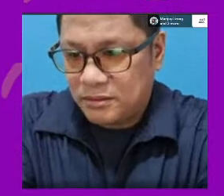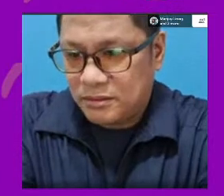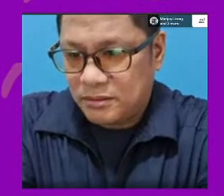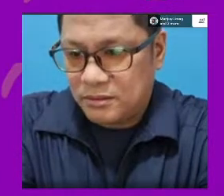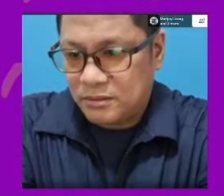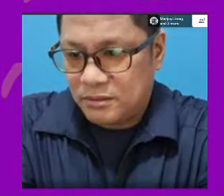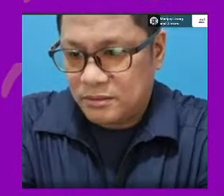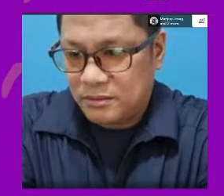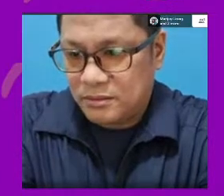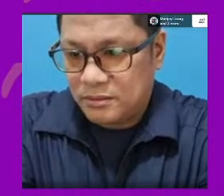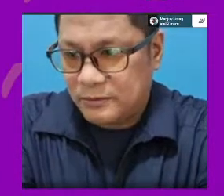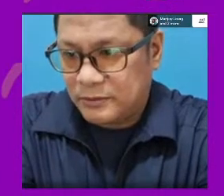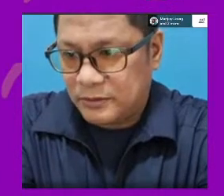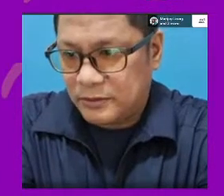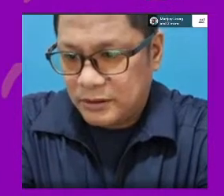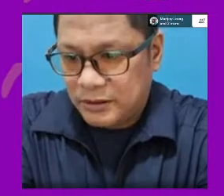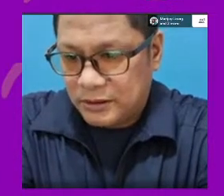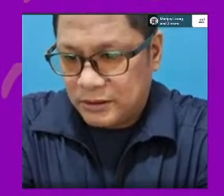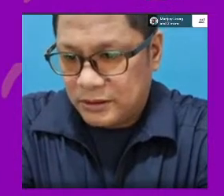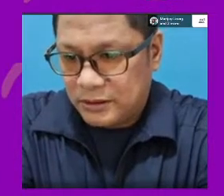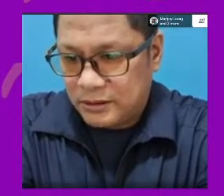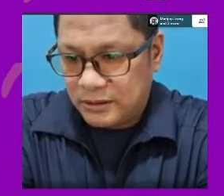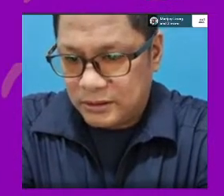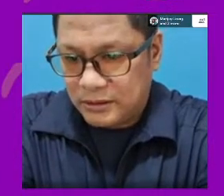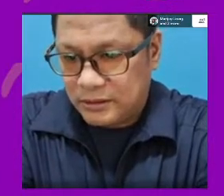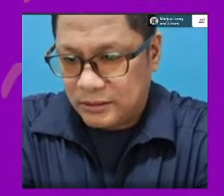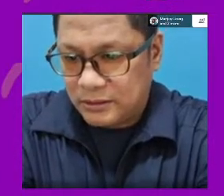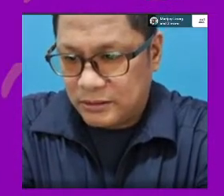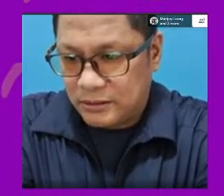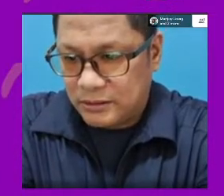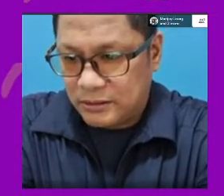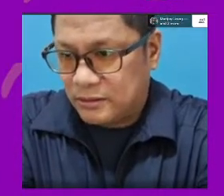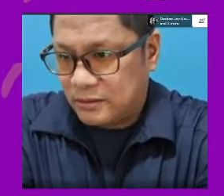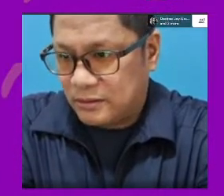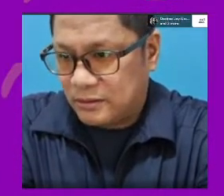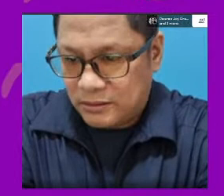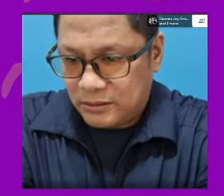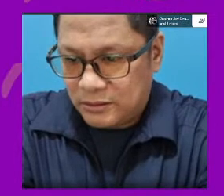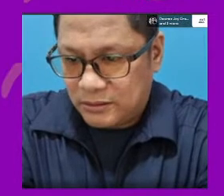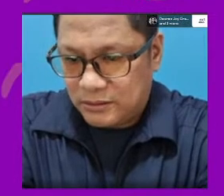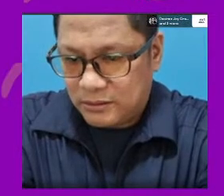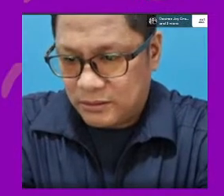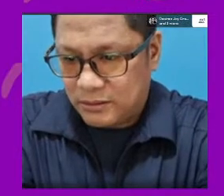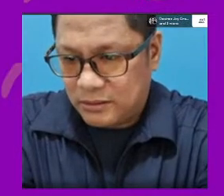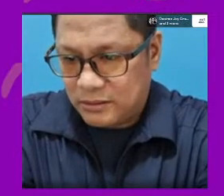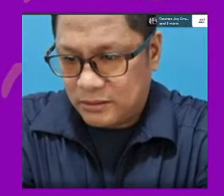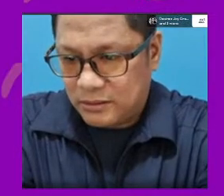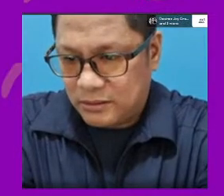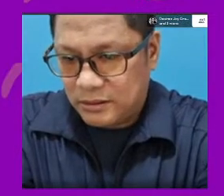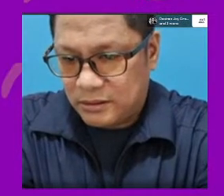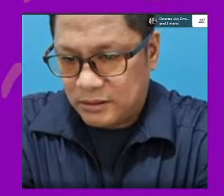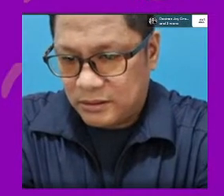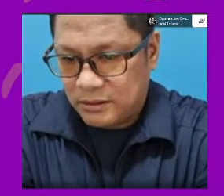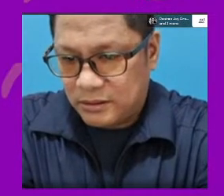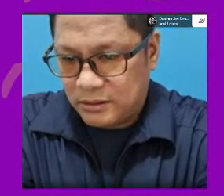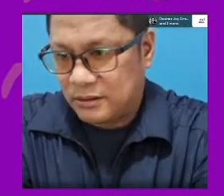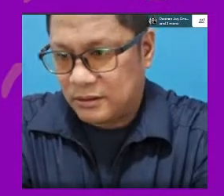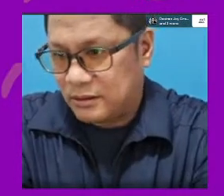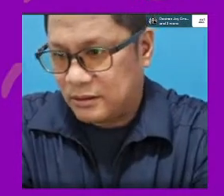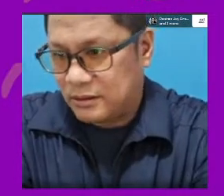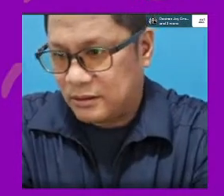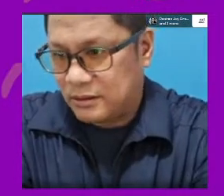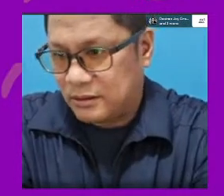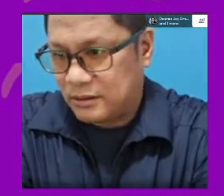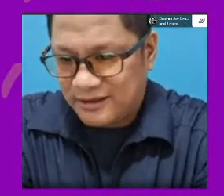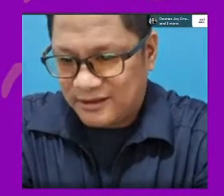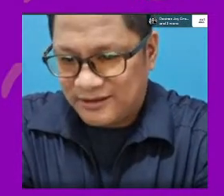to push back women's use of contraceptives. Thank you, USAID. We are more equipped to help our